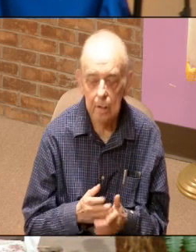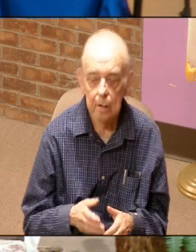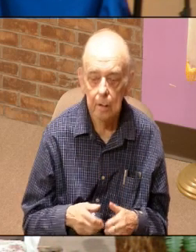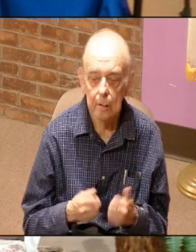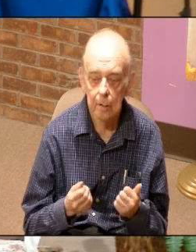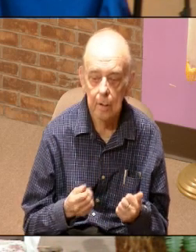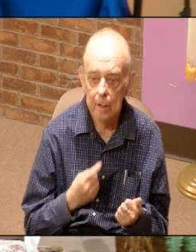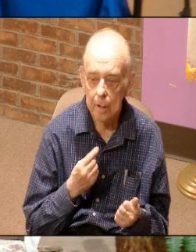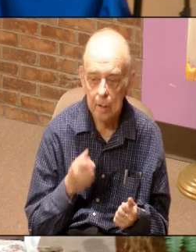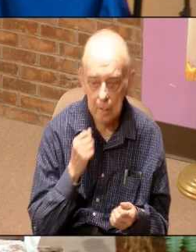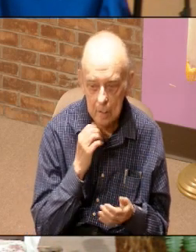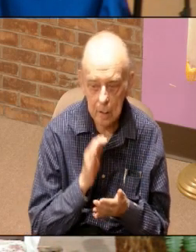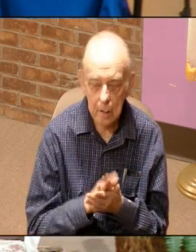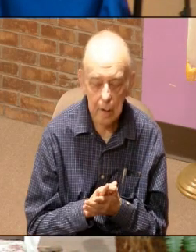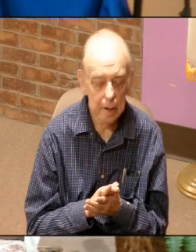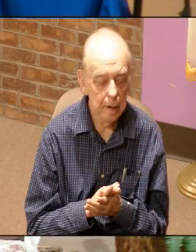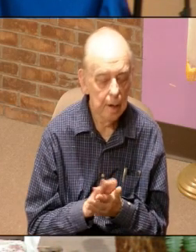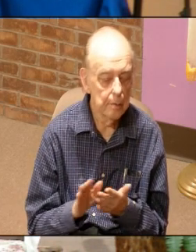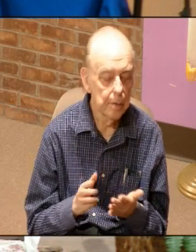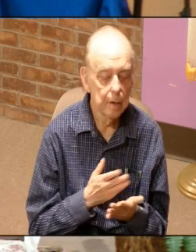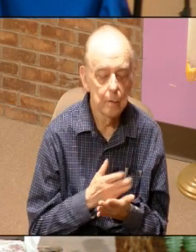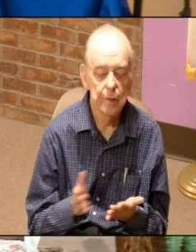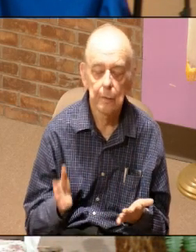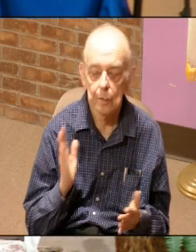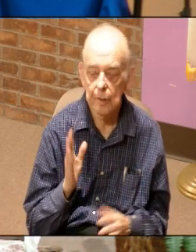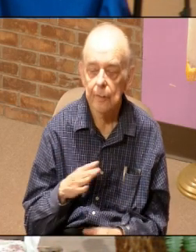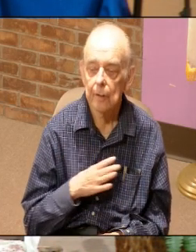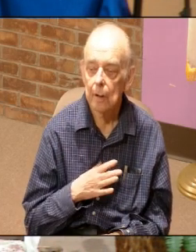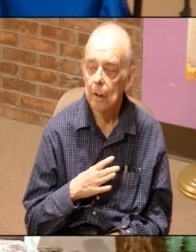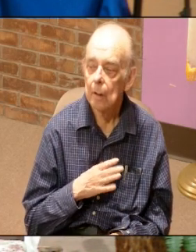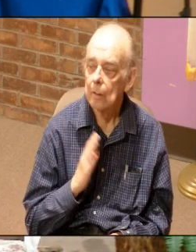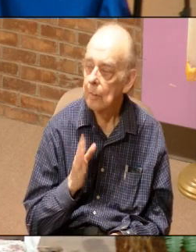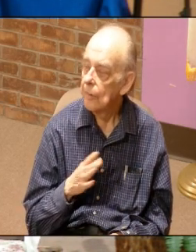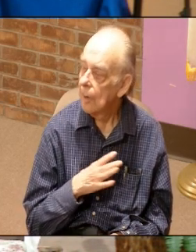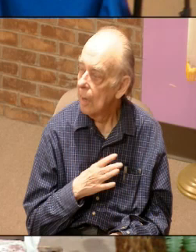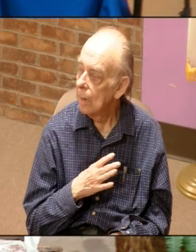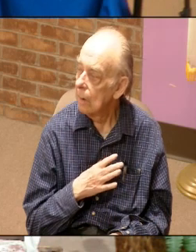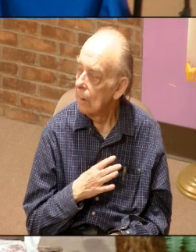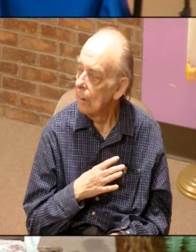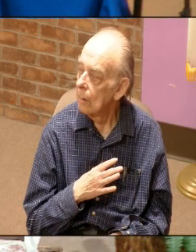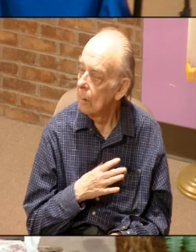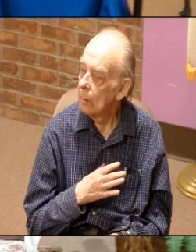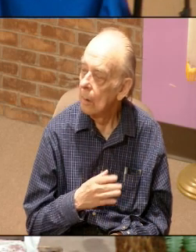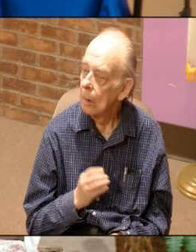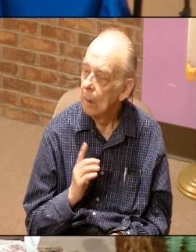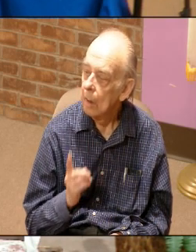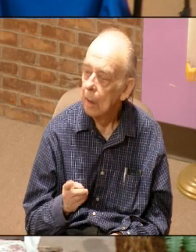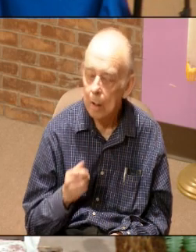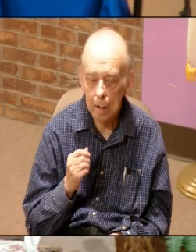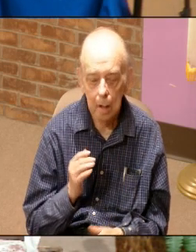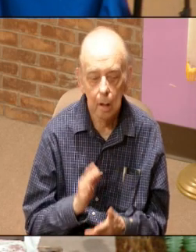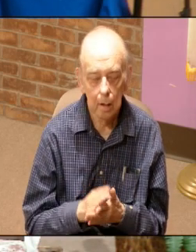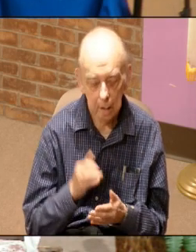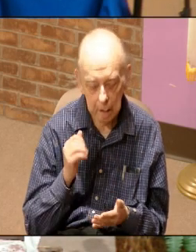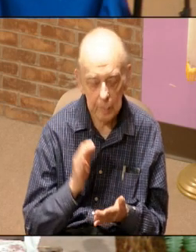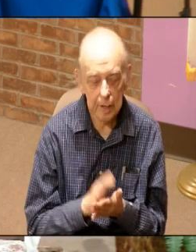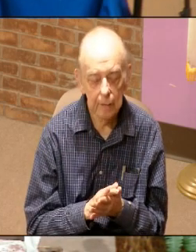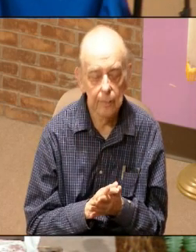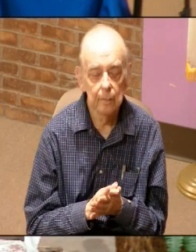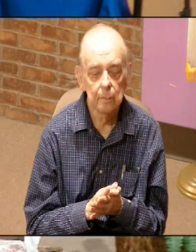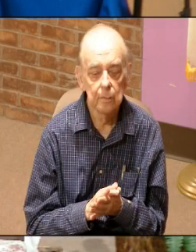I told my wife everything was going to be okay it's going to be okay why because I believe that he